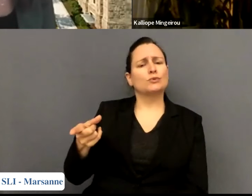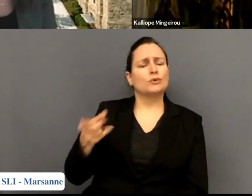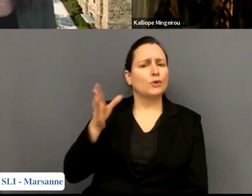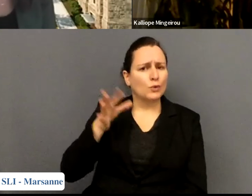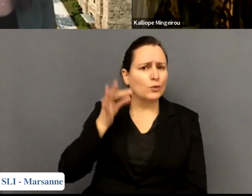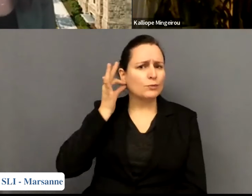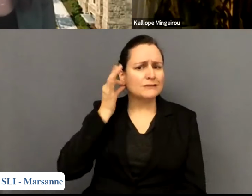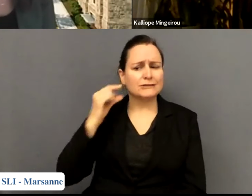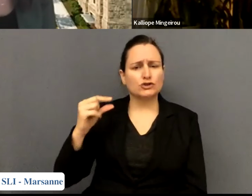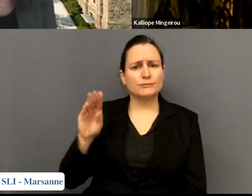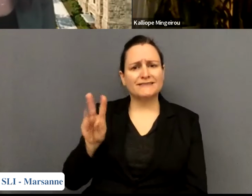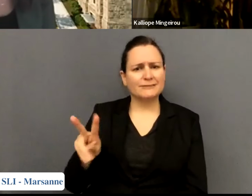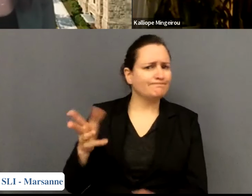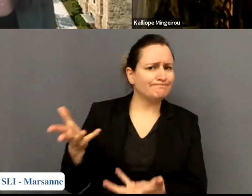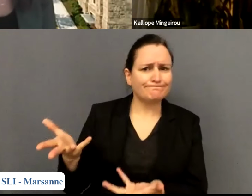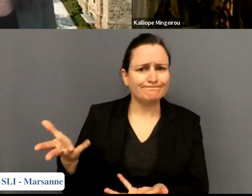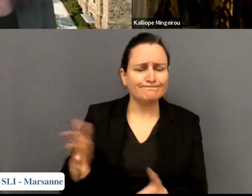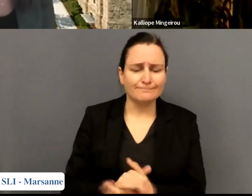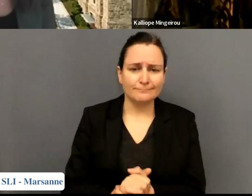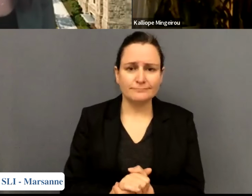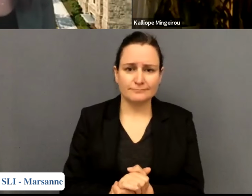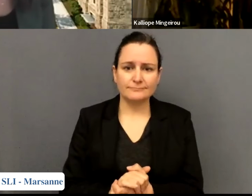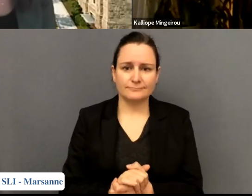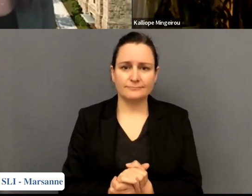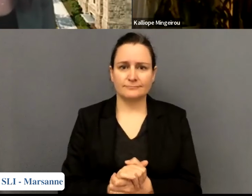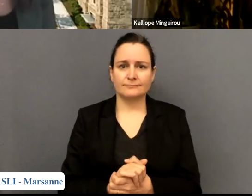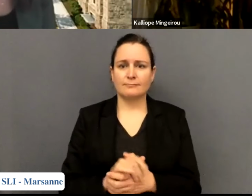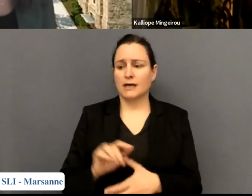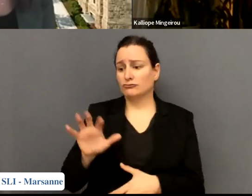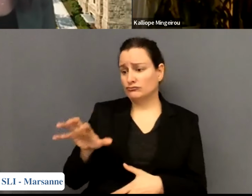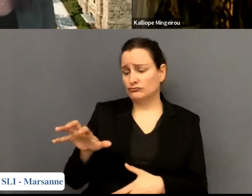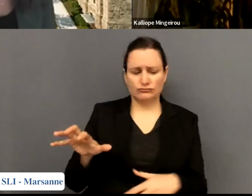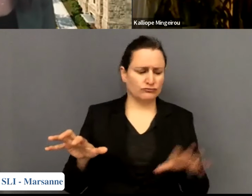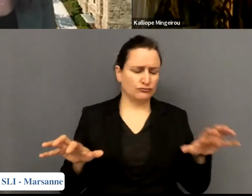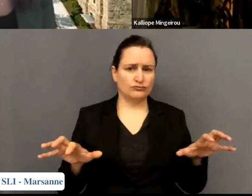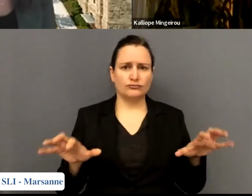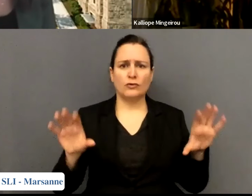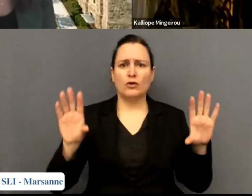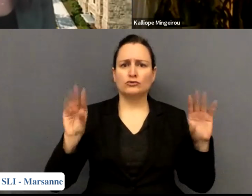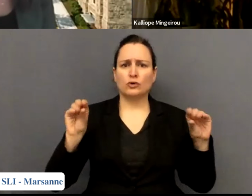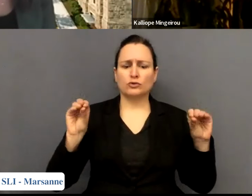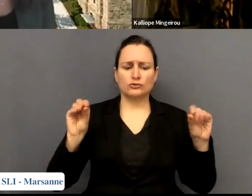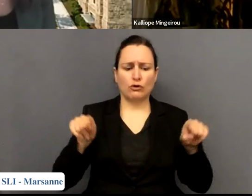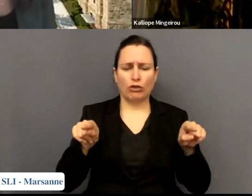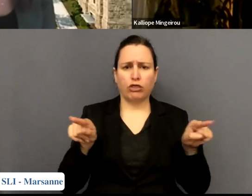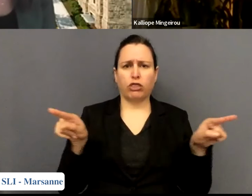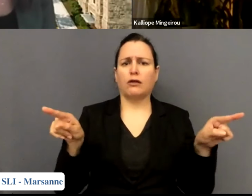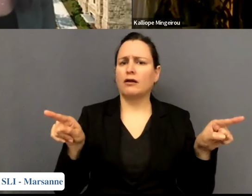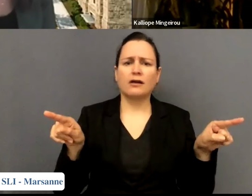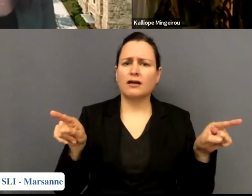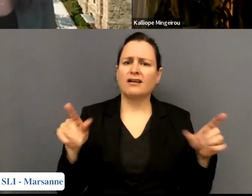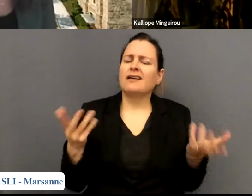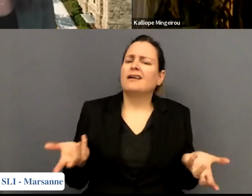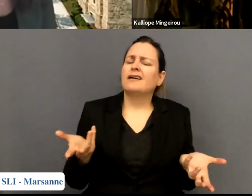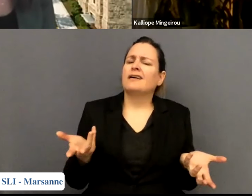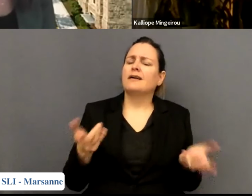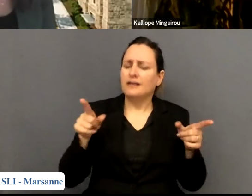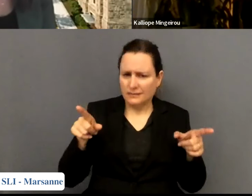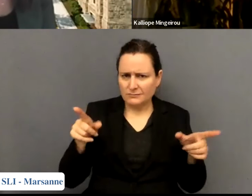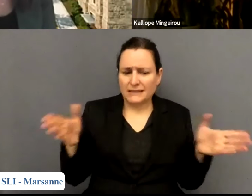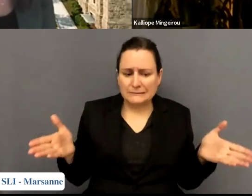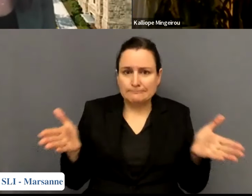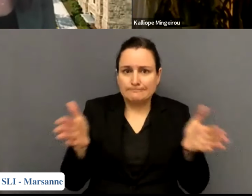they don't seem to be in conversation together. And I think that it came up really clearly in the discussion